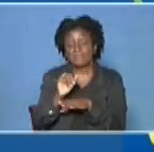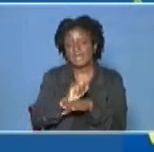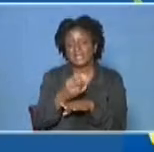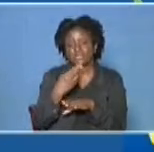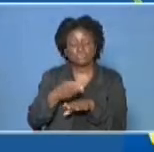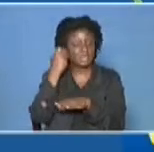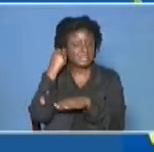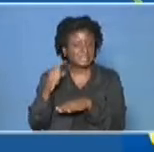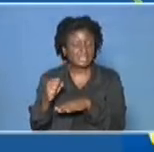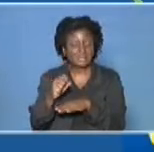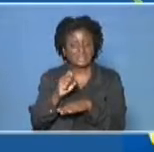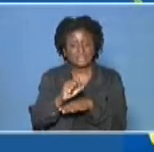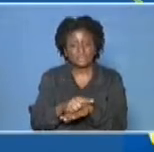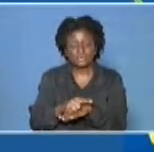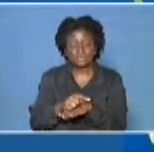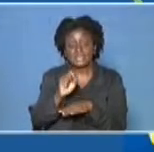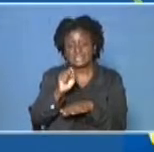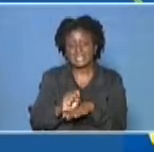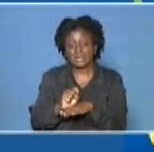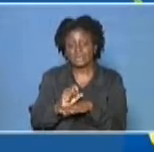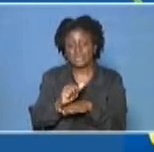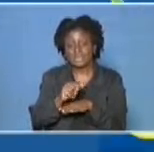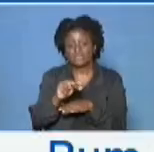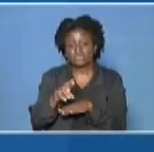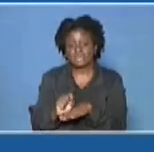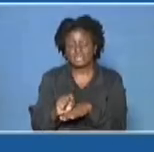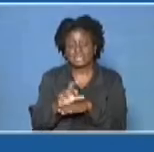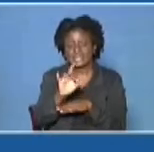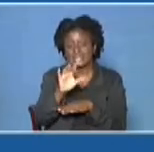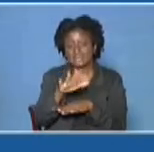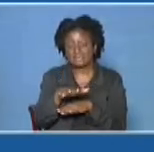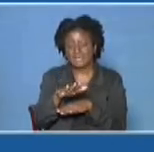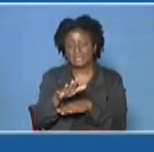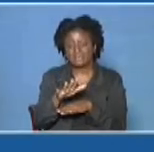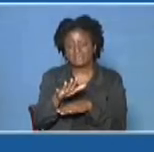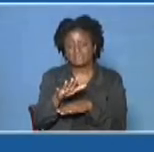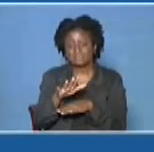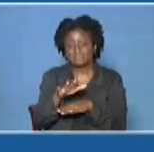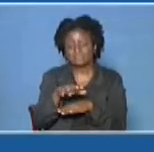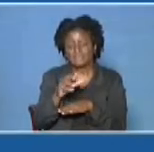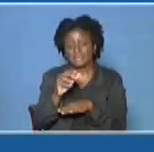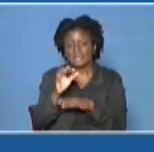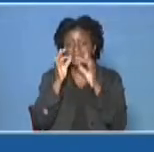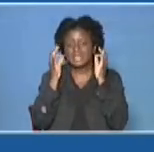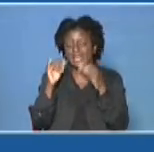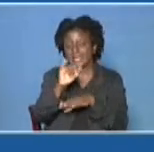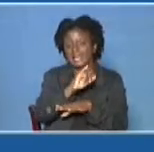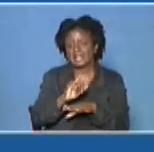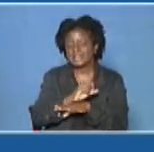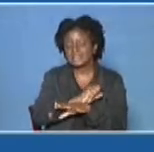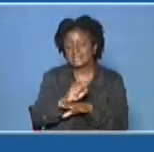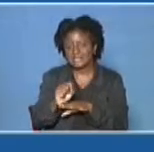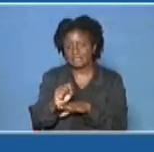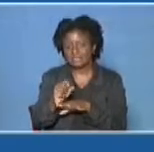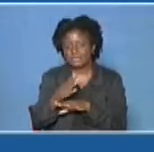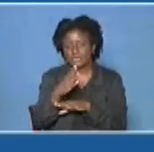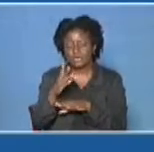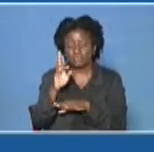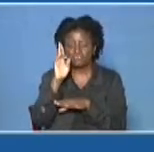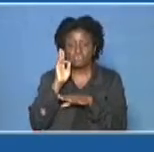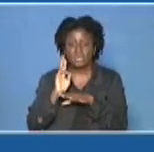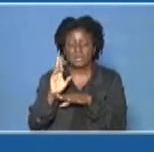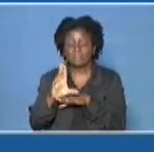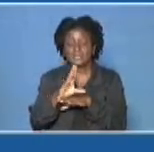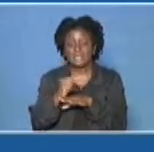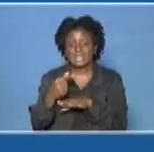Kemp's Bay, South Andros at 85 degrees. 87 in Fresh Creek, Central Andros. Artisan, Cat Island, San Salvador, Rim Key,